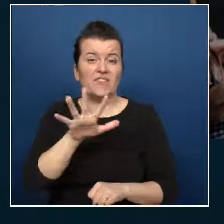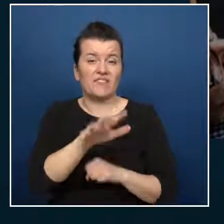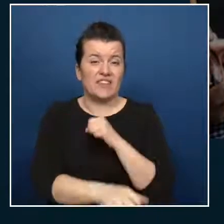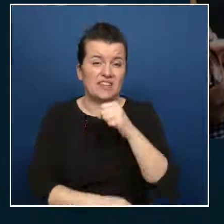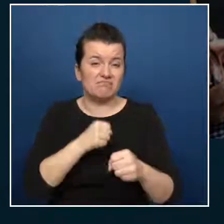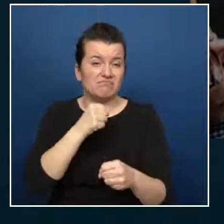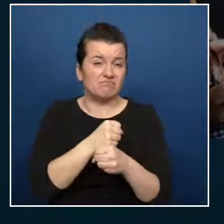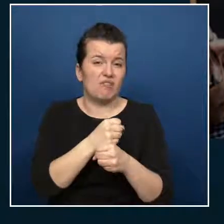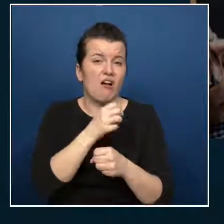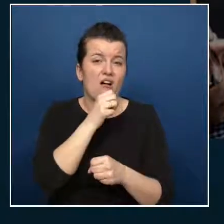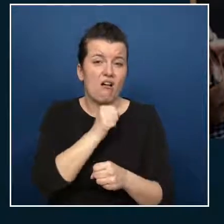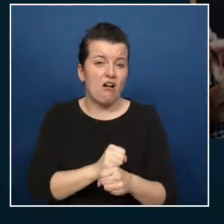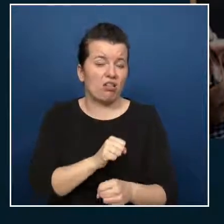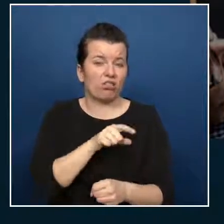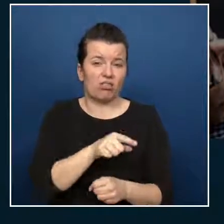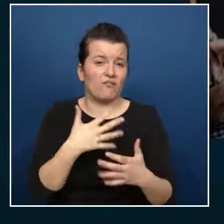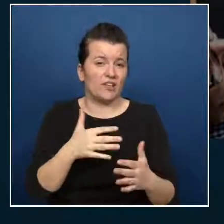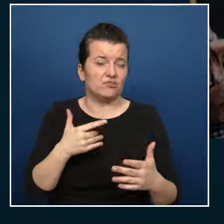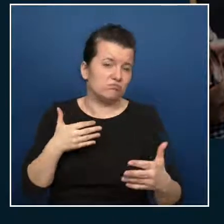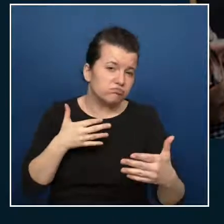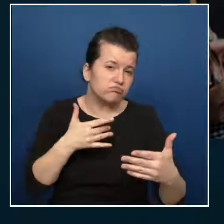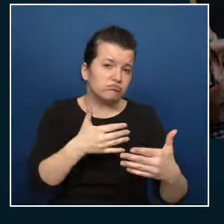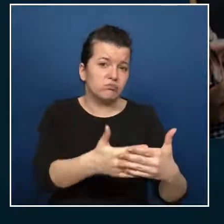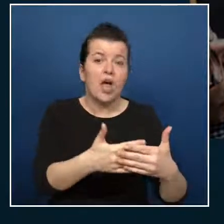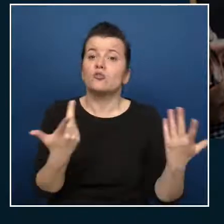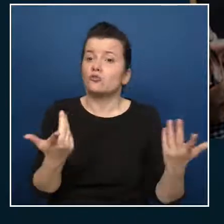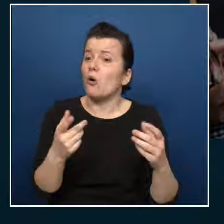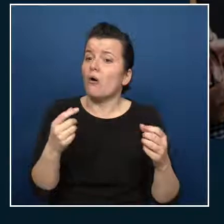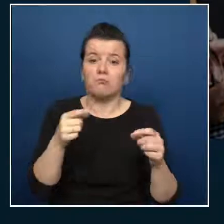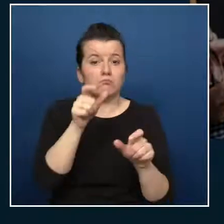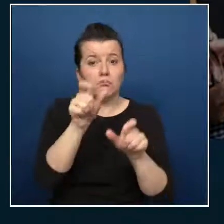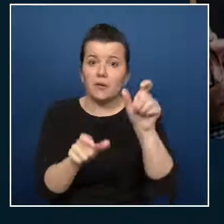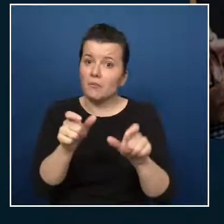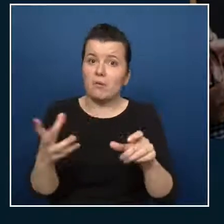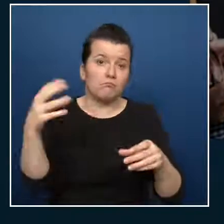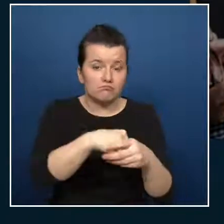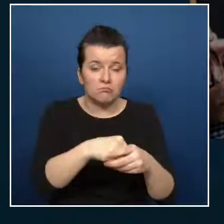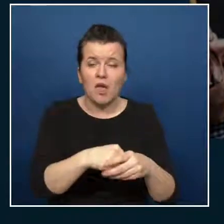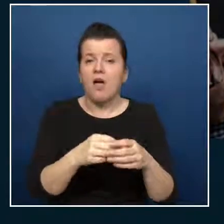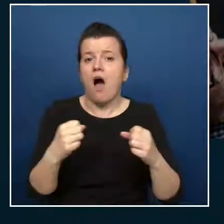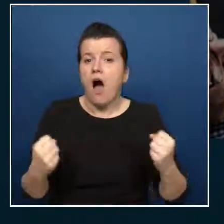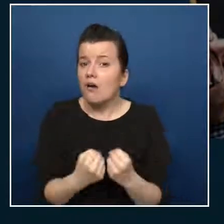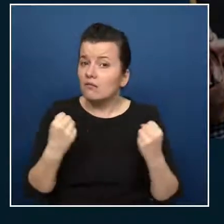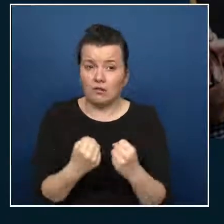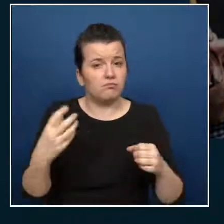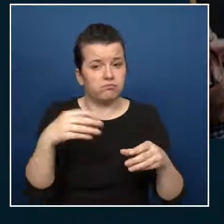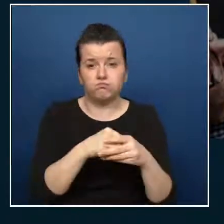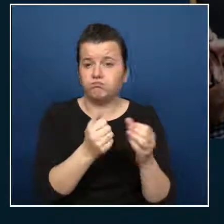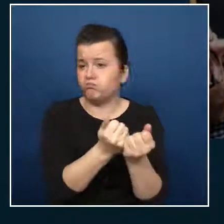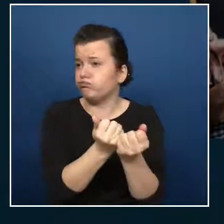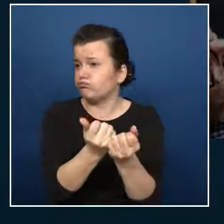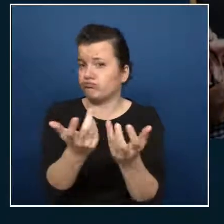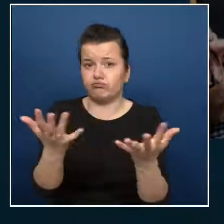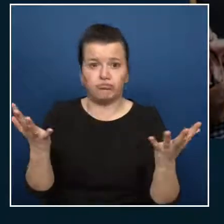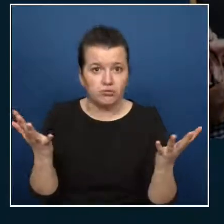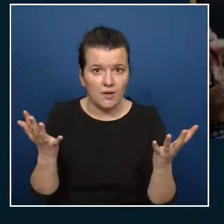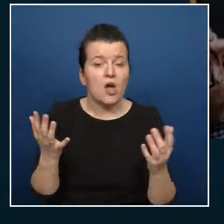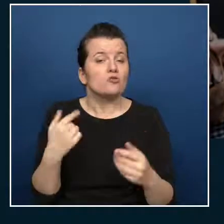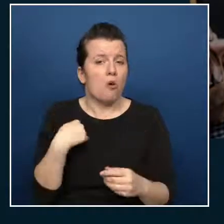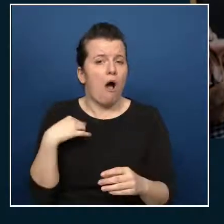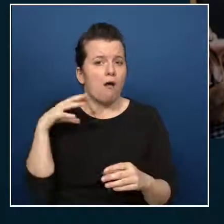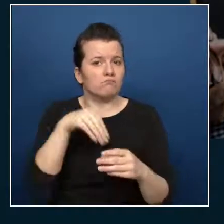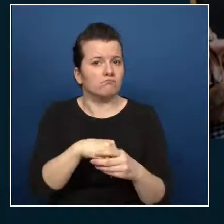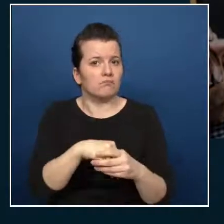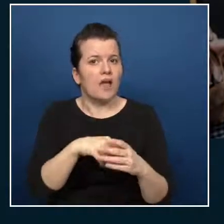in production that has active users. So initially I was working in that project as a